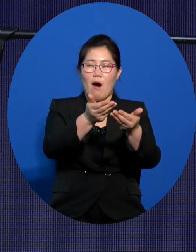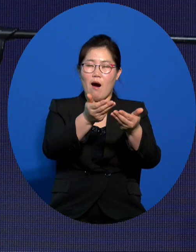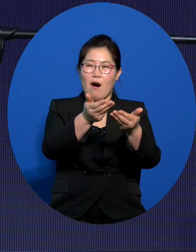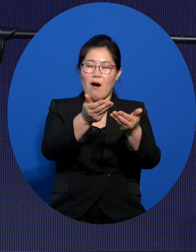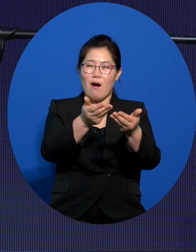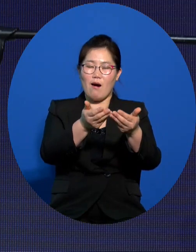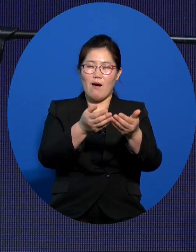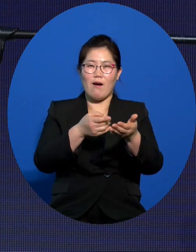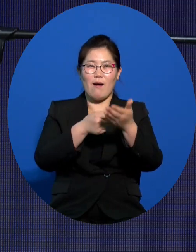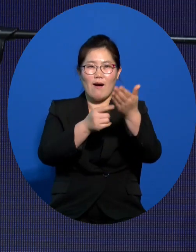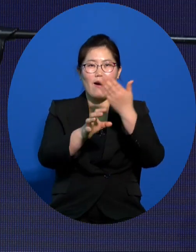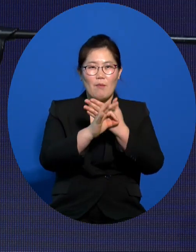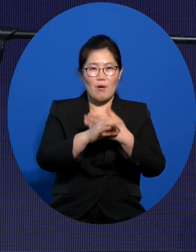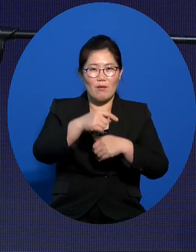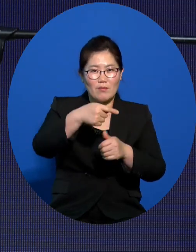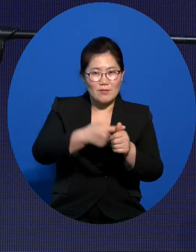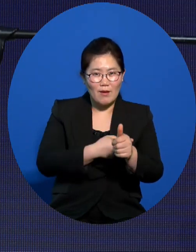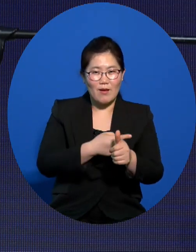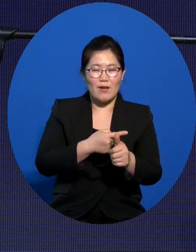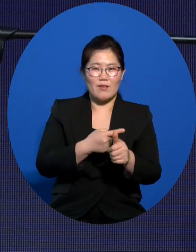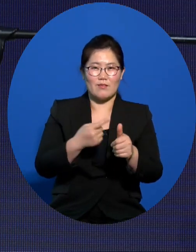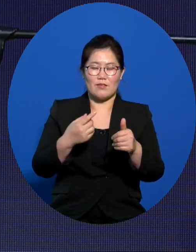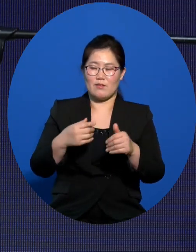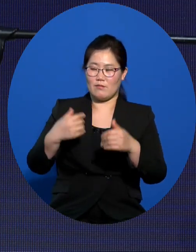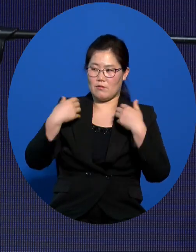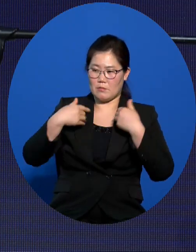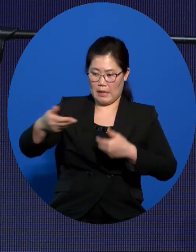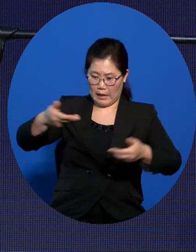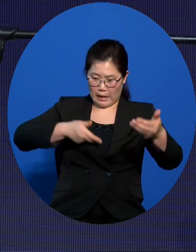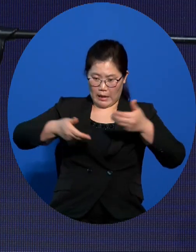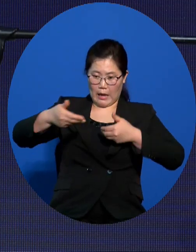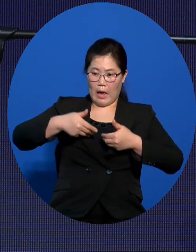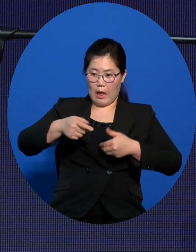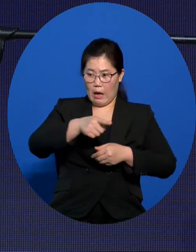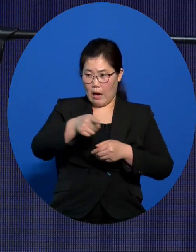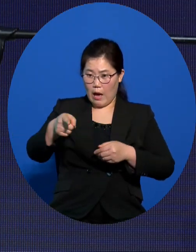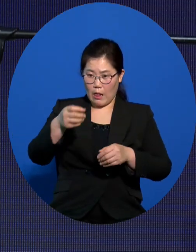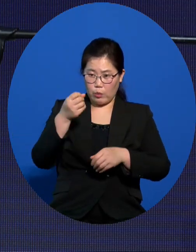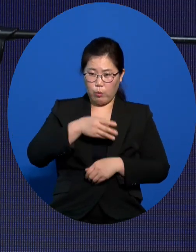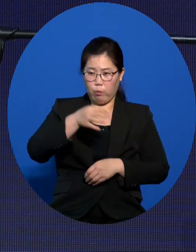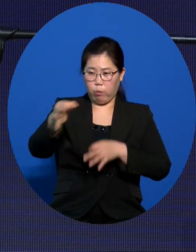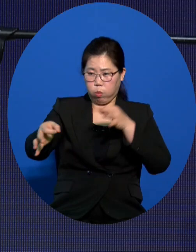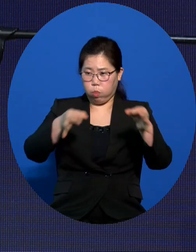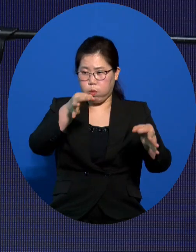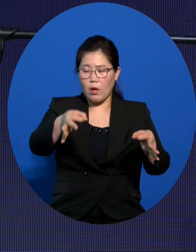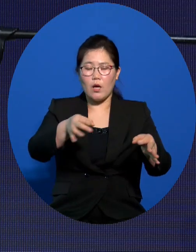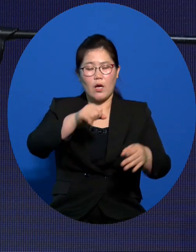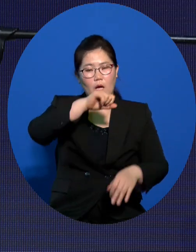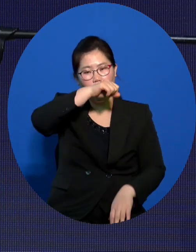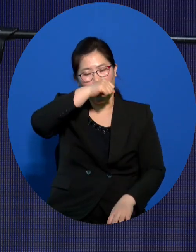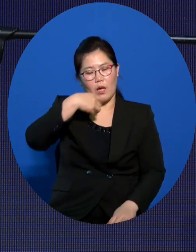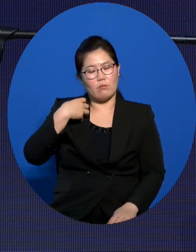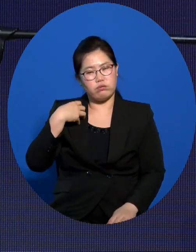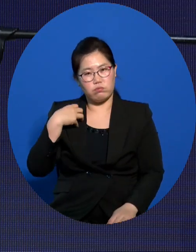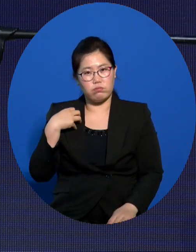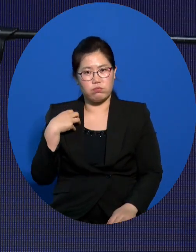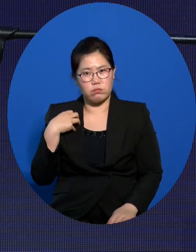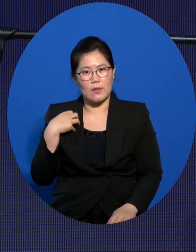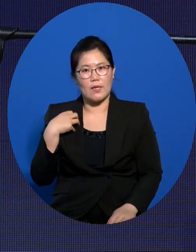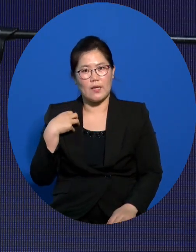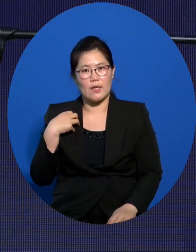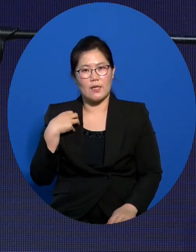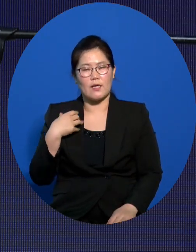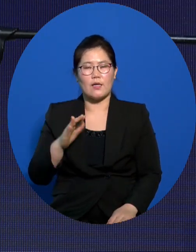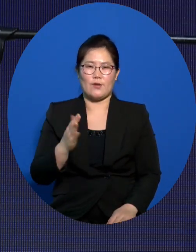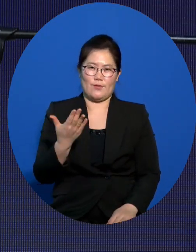local government. Of course, there's a lot of organizations, and so that would be a burden for the